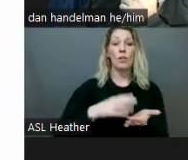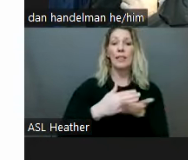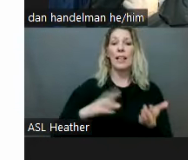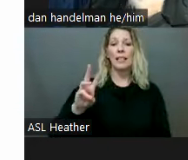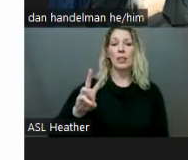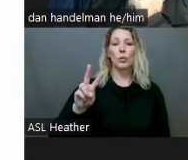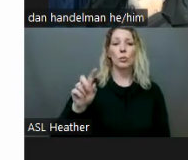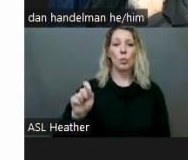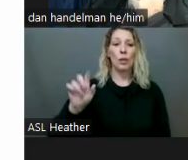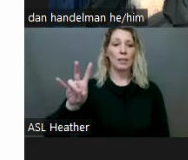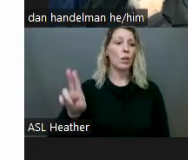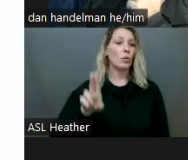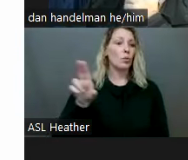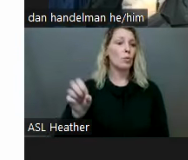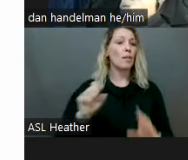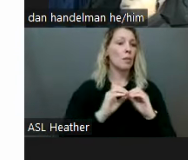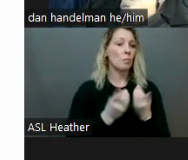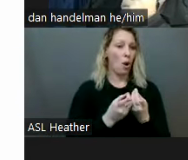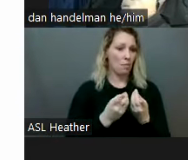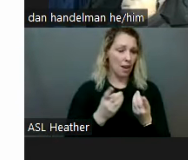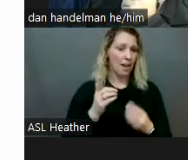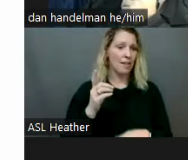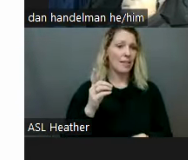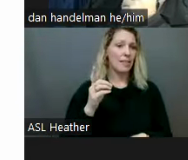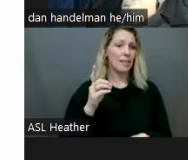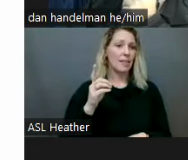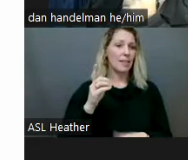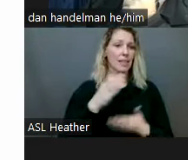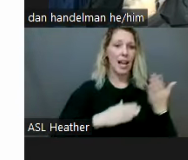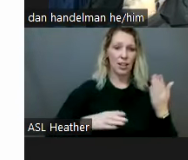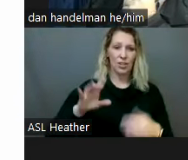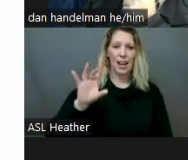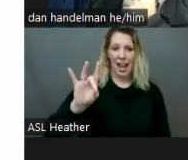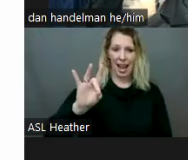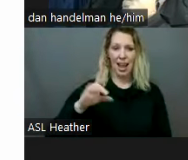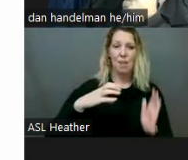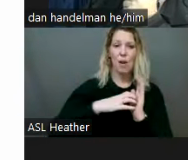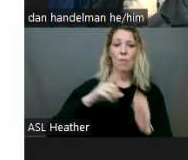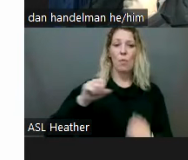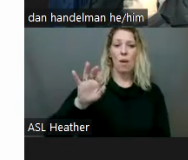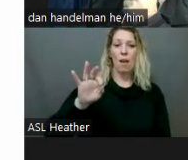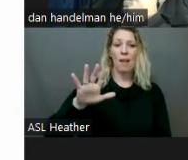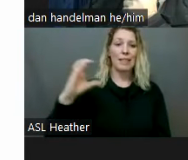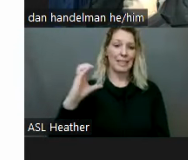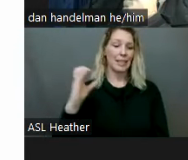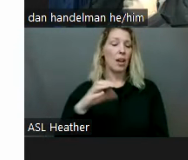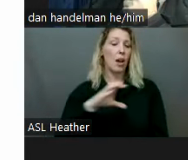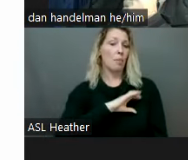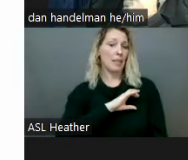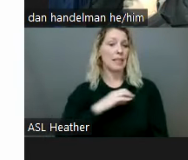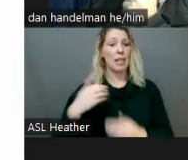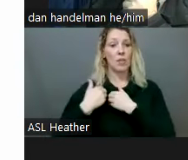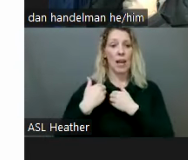62.7 and U.S. Department of Justice Section 8 and paragraph 195C, the Police Accountability